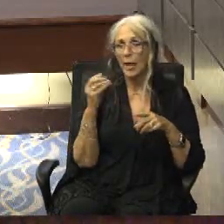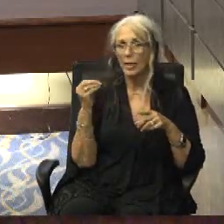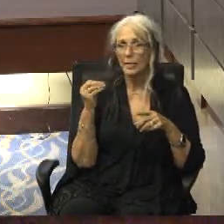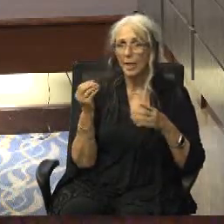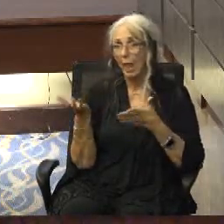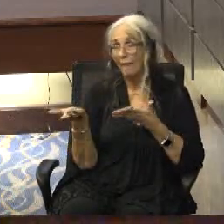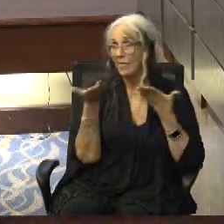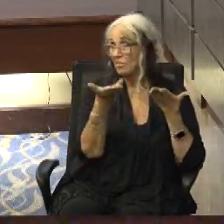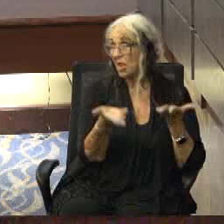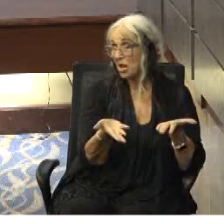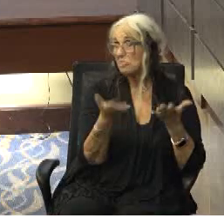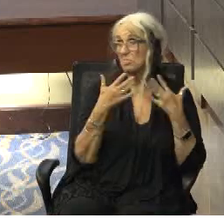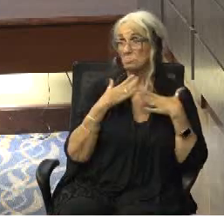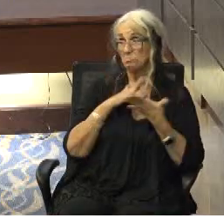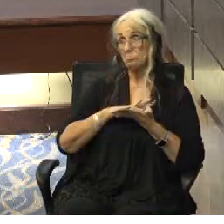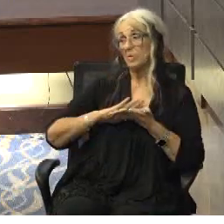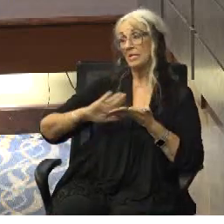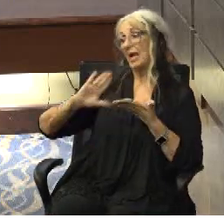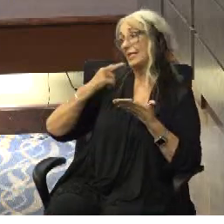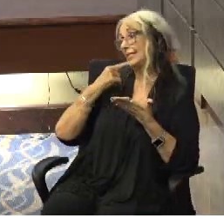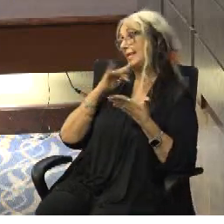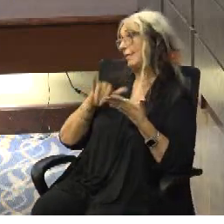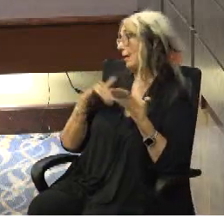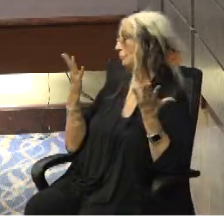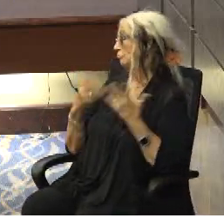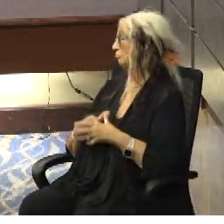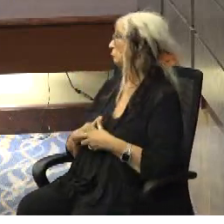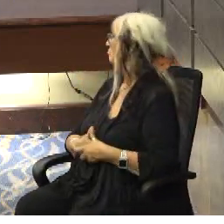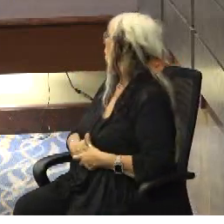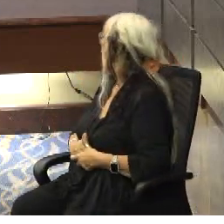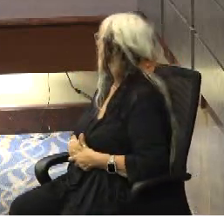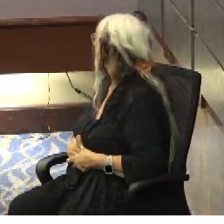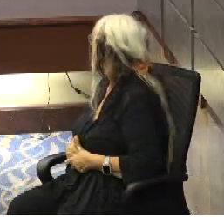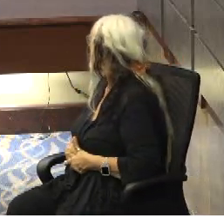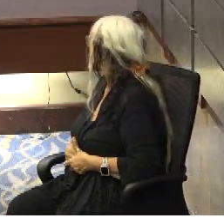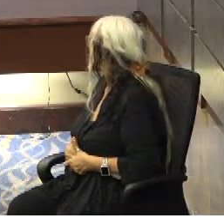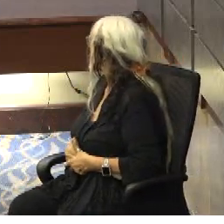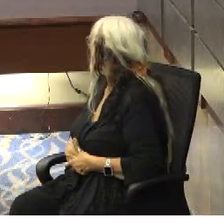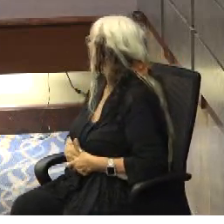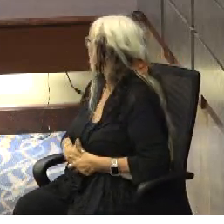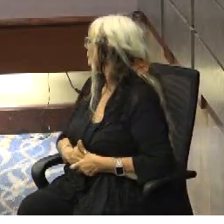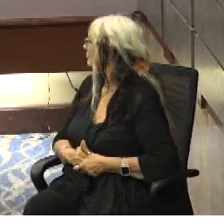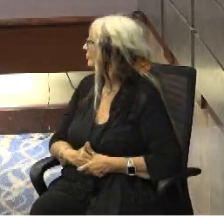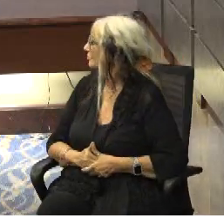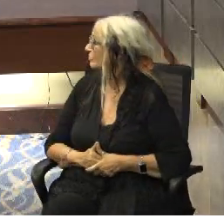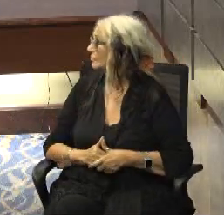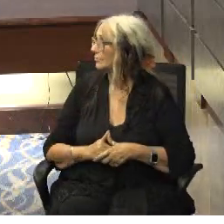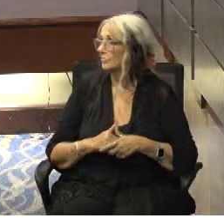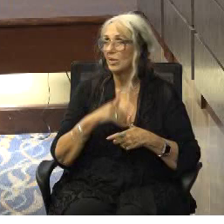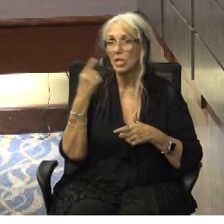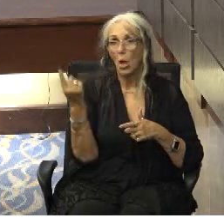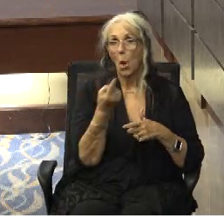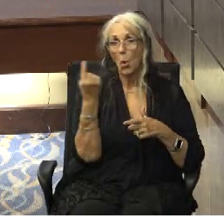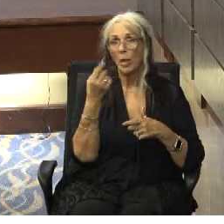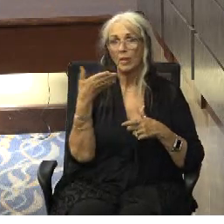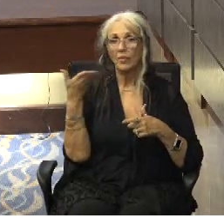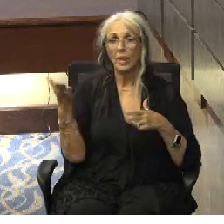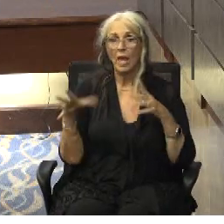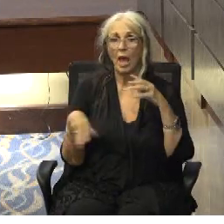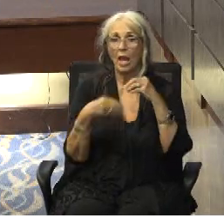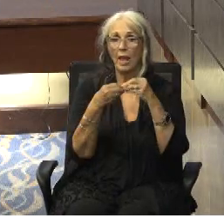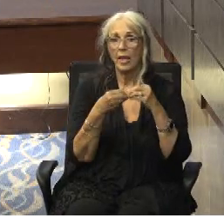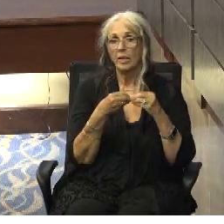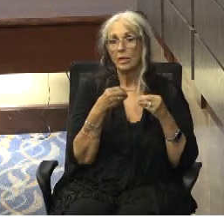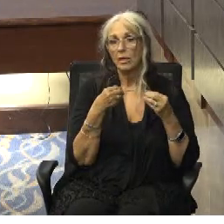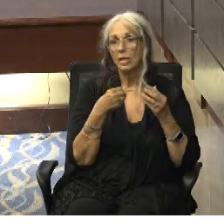nice. I think they heard you. Waco, I'll say that. The only thing that I'll add is that